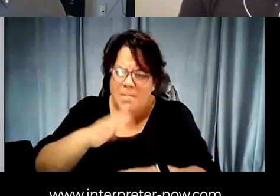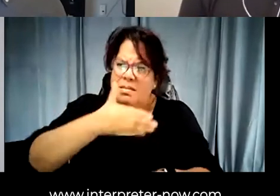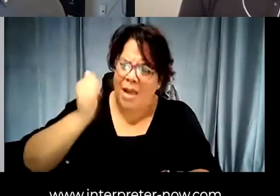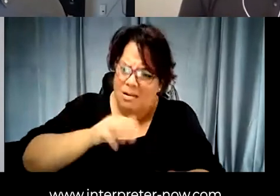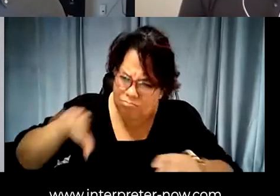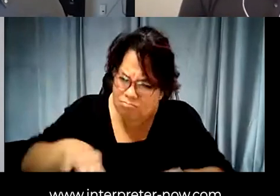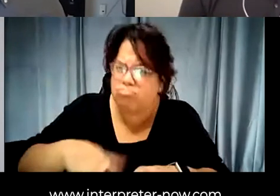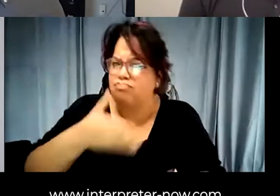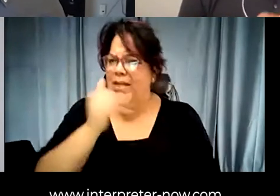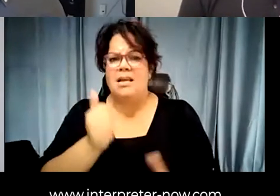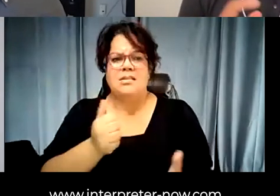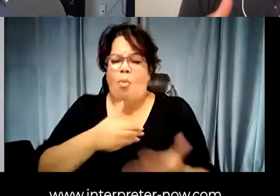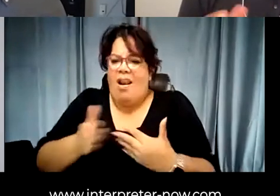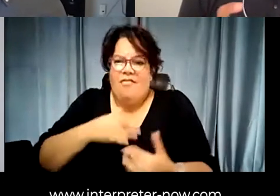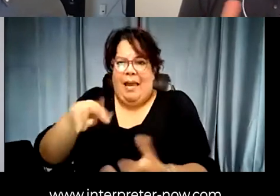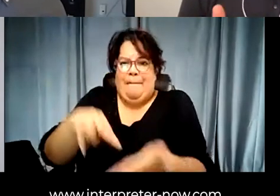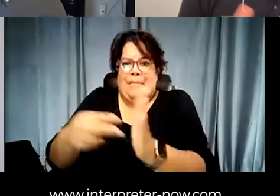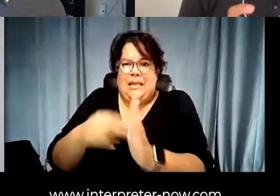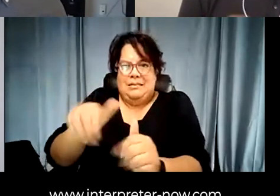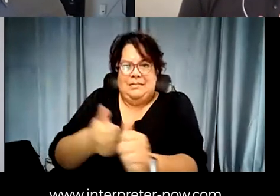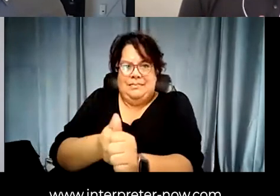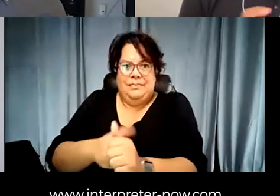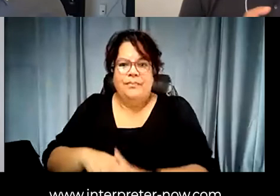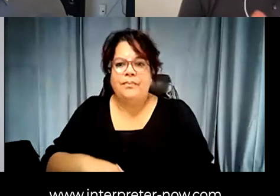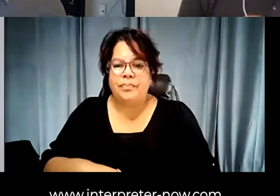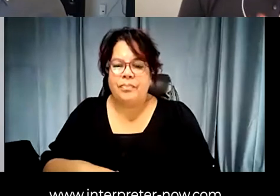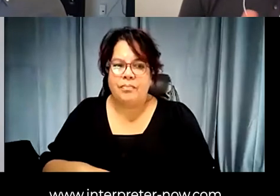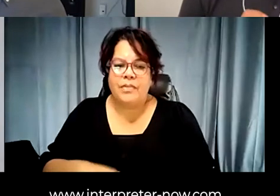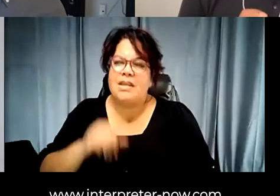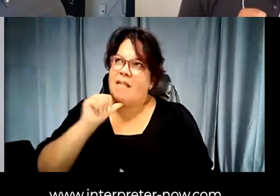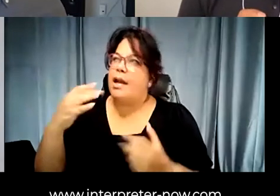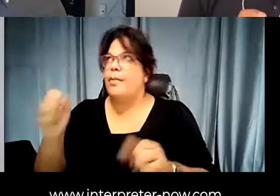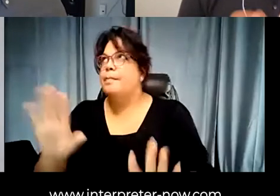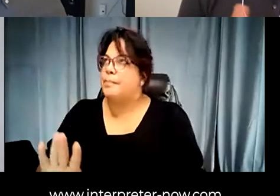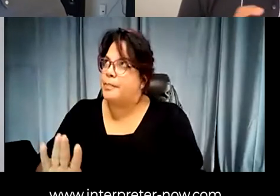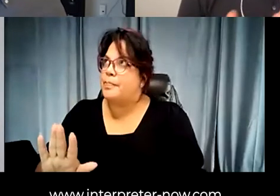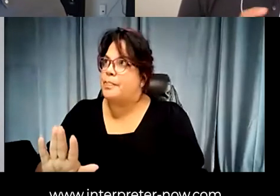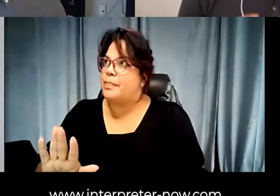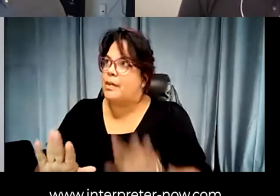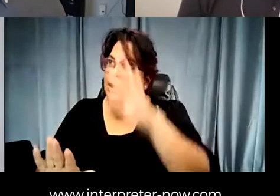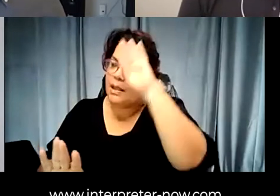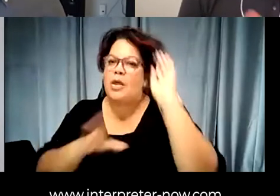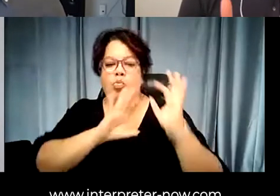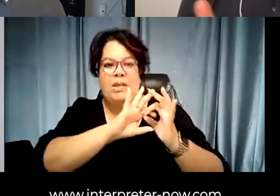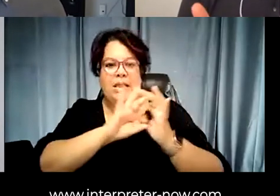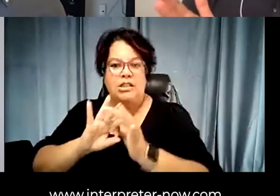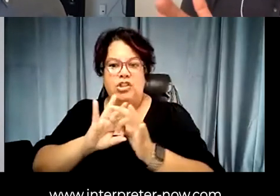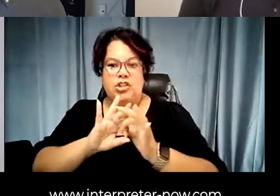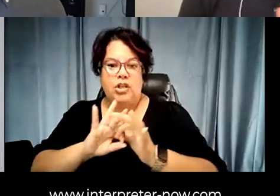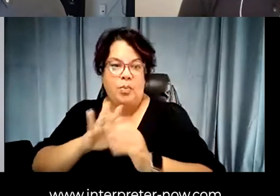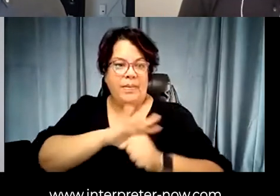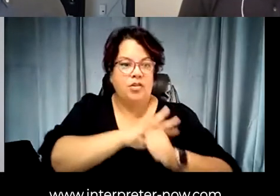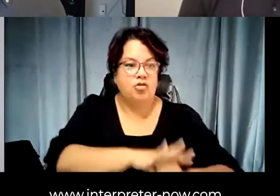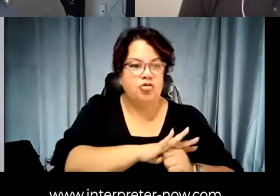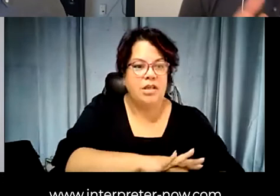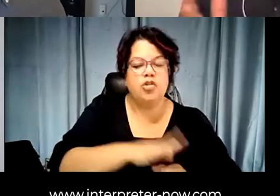means, you know, our unhealthy, not unhealthy, but the relationship of stress. Like there's a book called